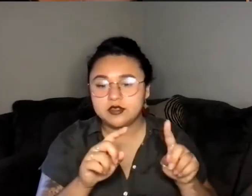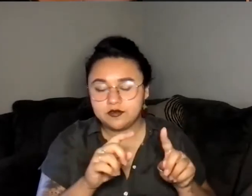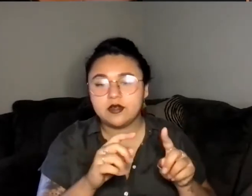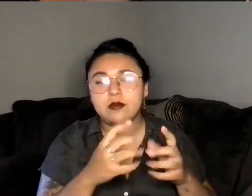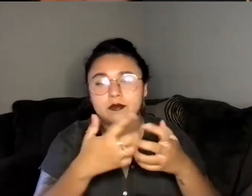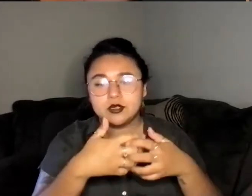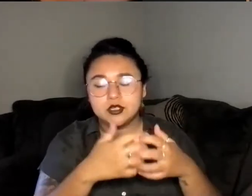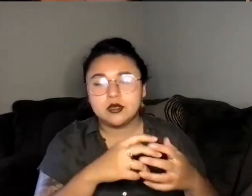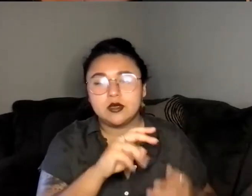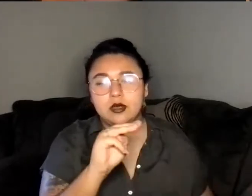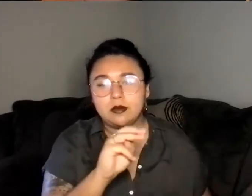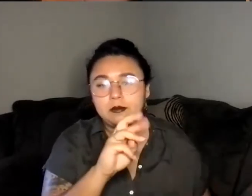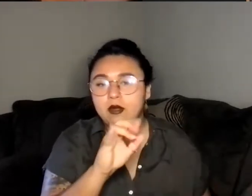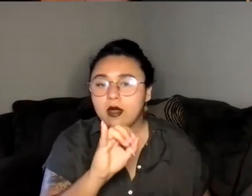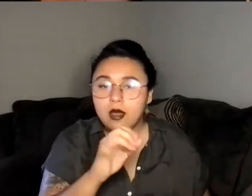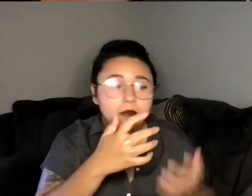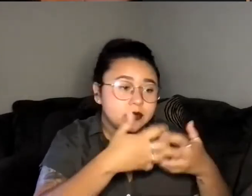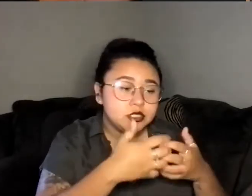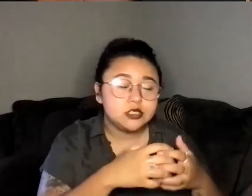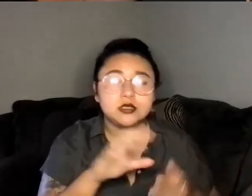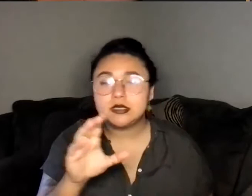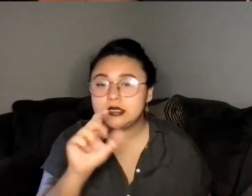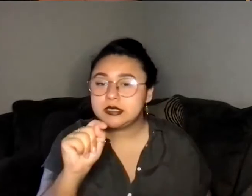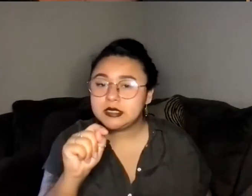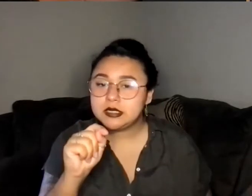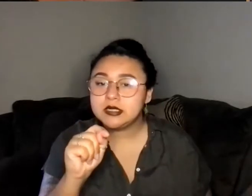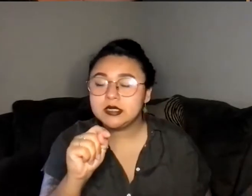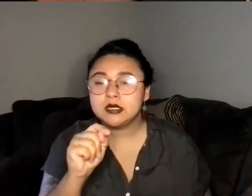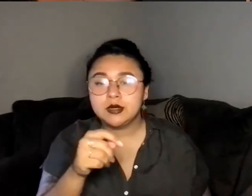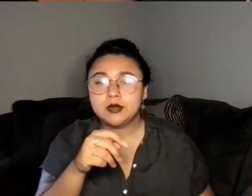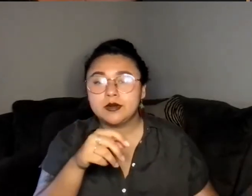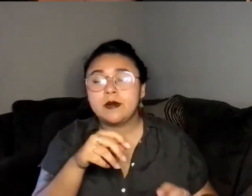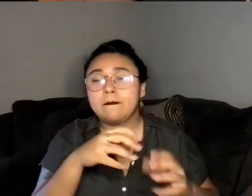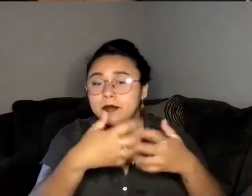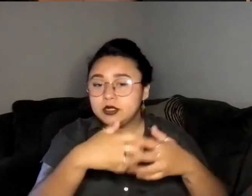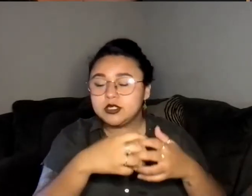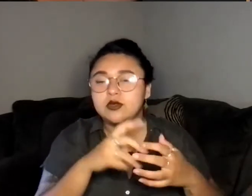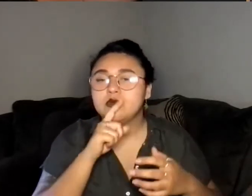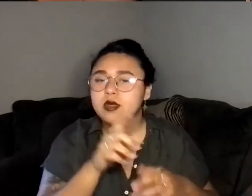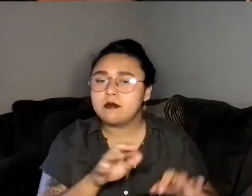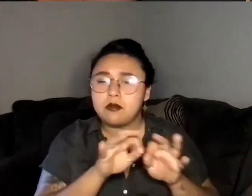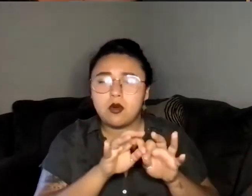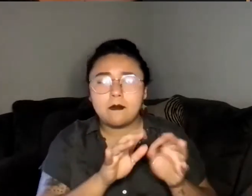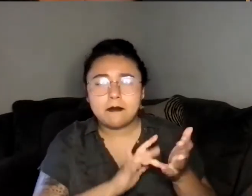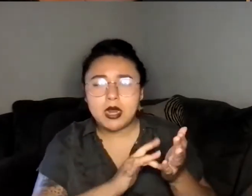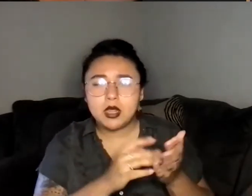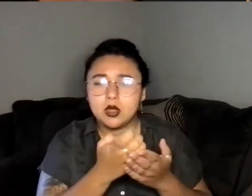machines, to try to get medical equipment and really important testing and diagnostic